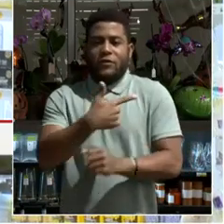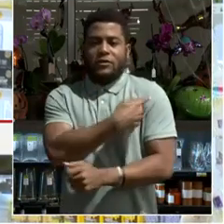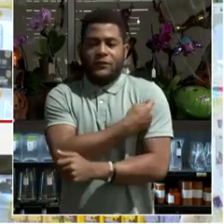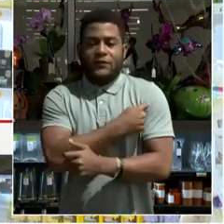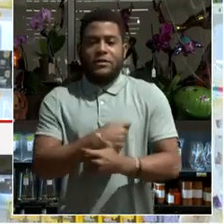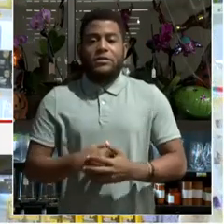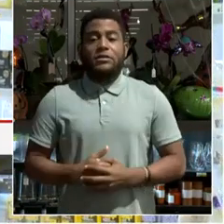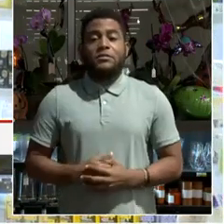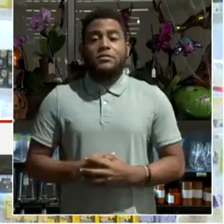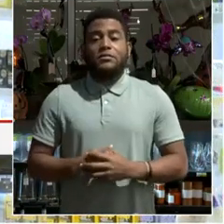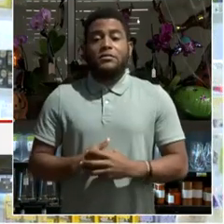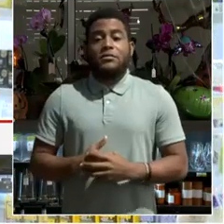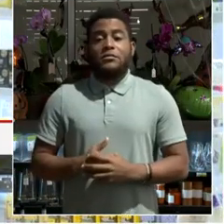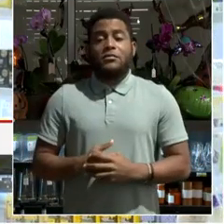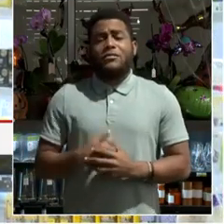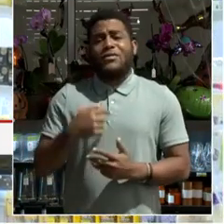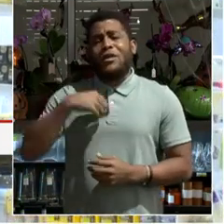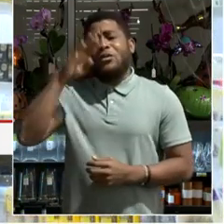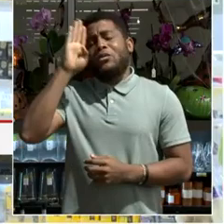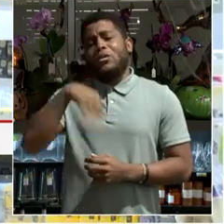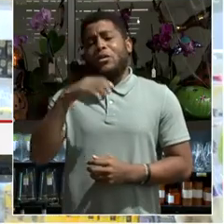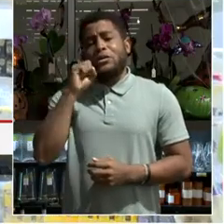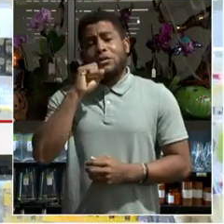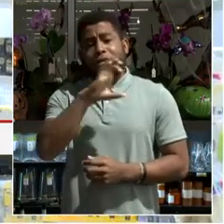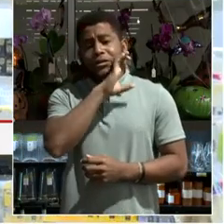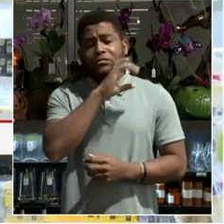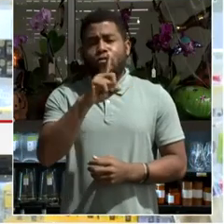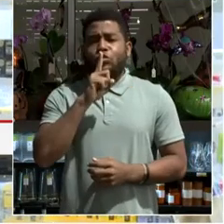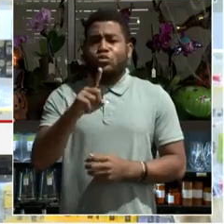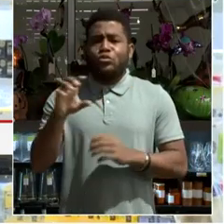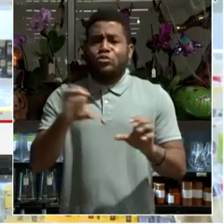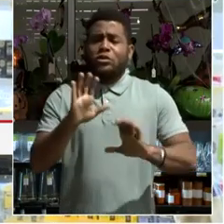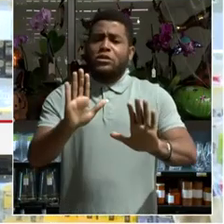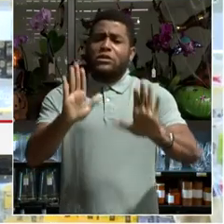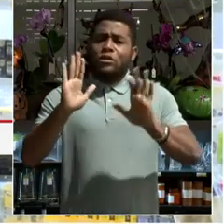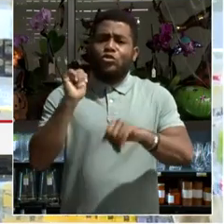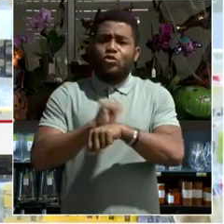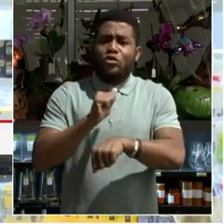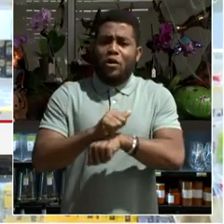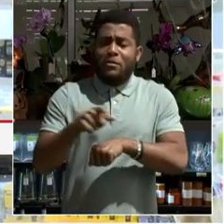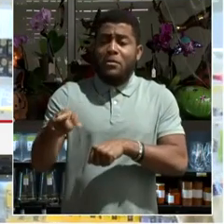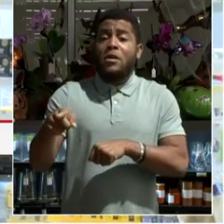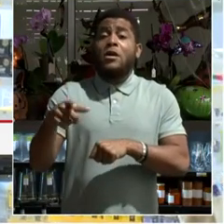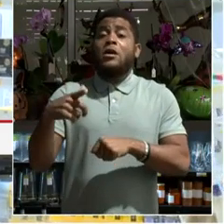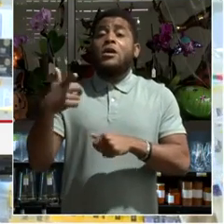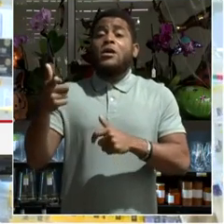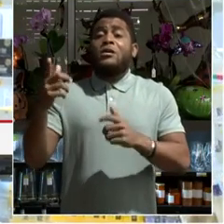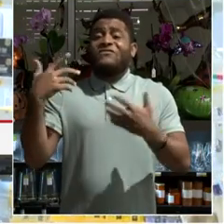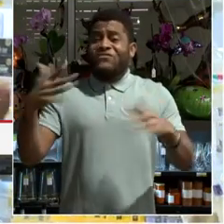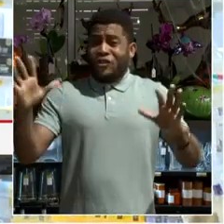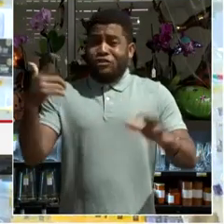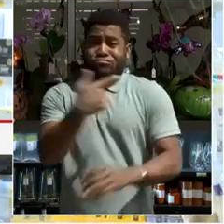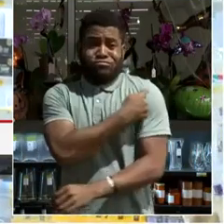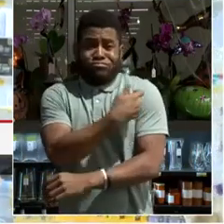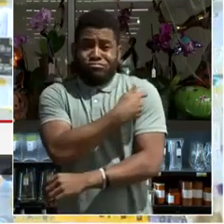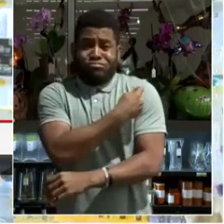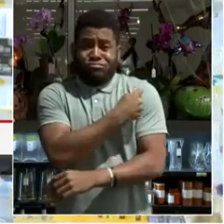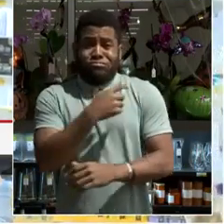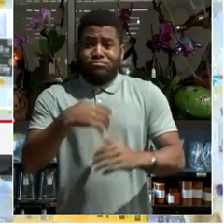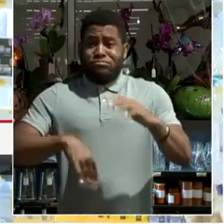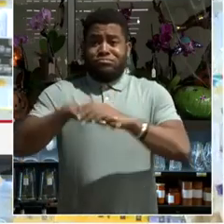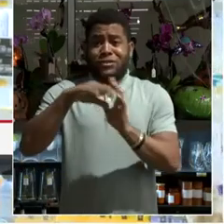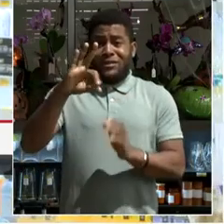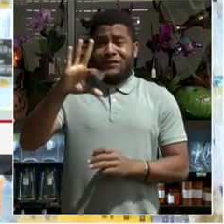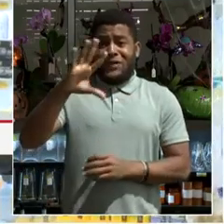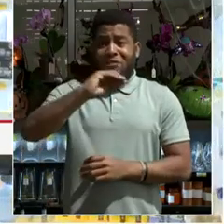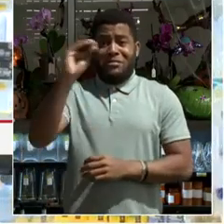seniors have done an amazing job getting vaccinated. 92.5% of DC residents are partially or fully